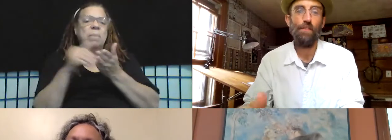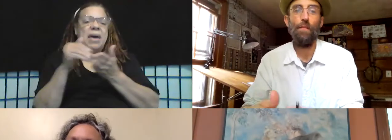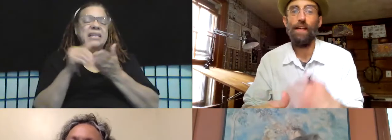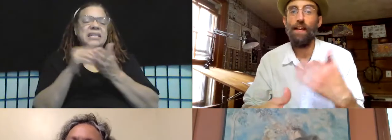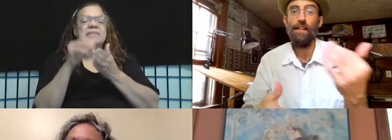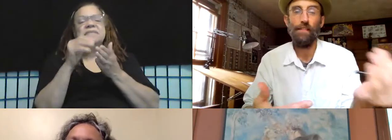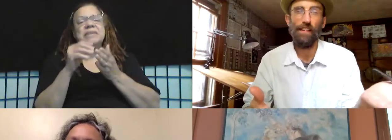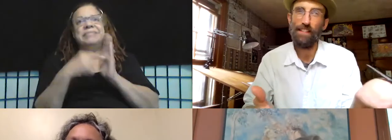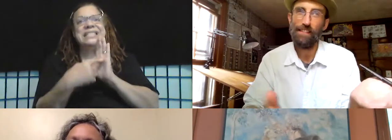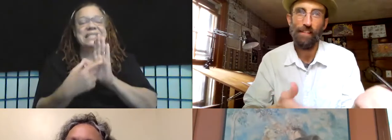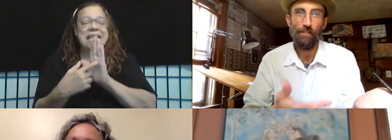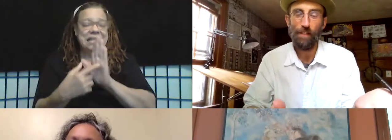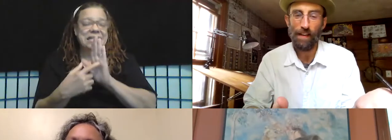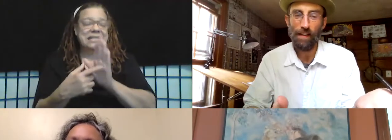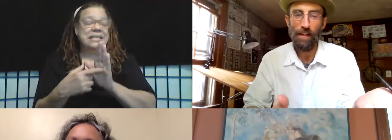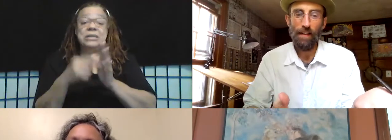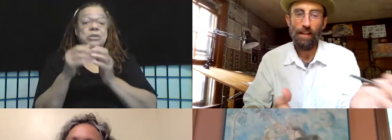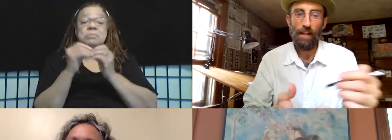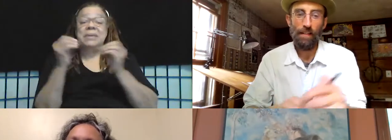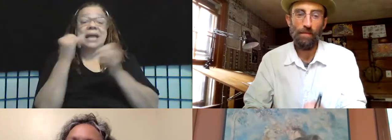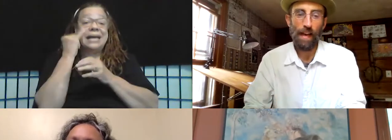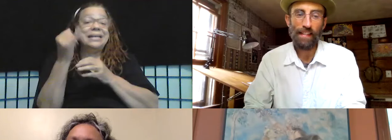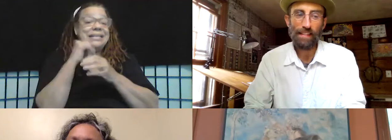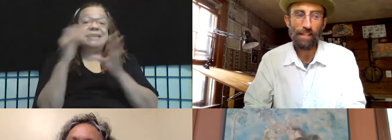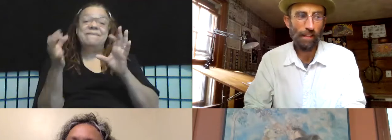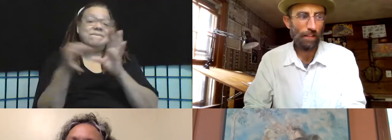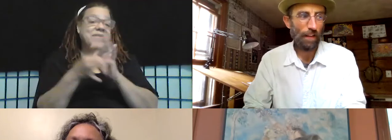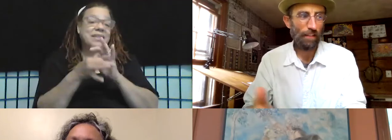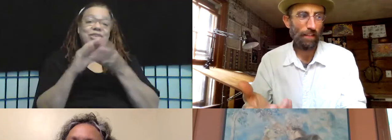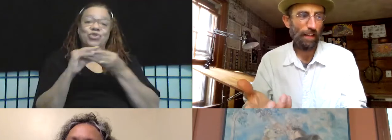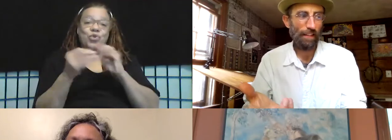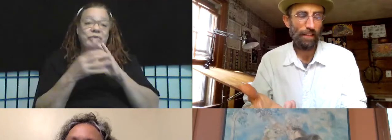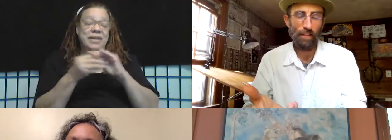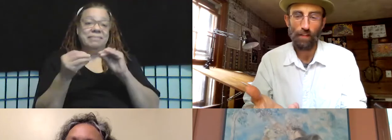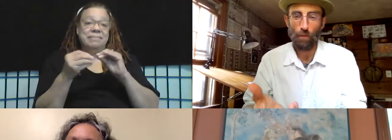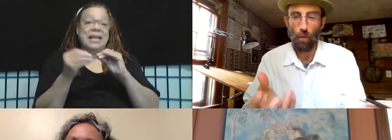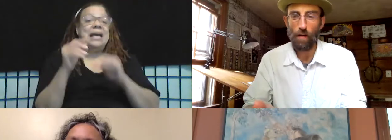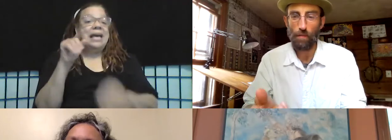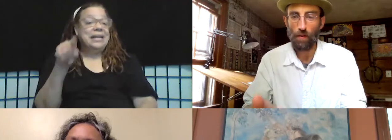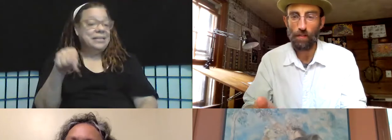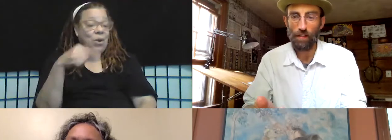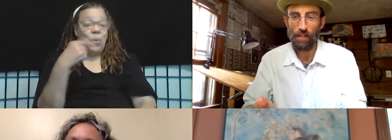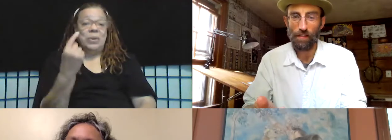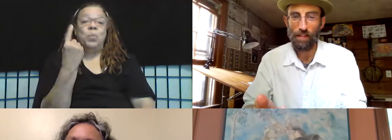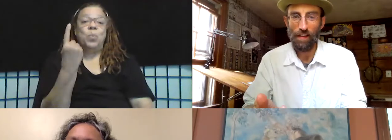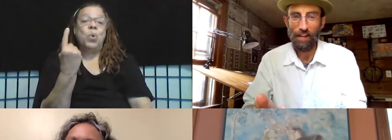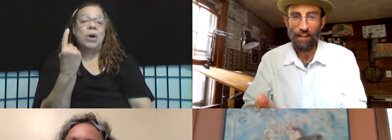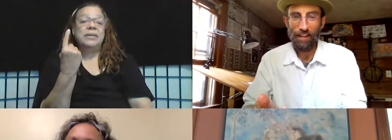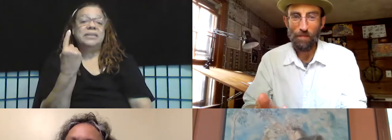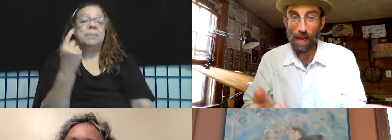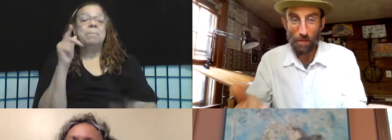scenes or so many ideas that just didn't fit. And it's still just one